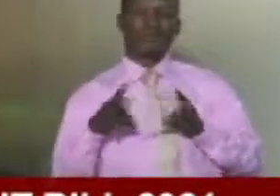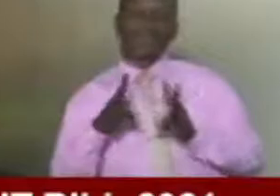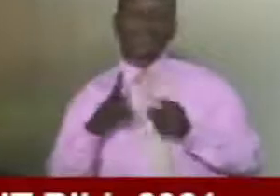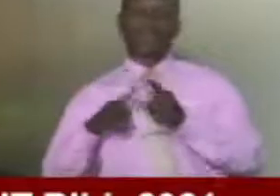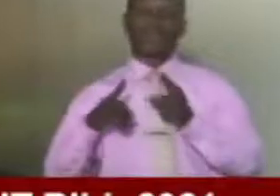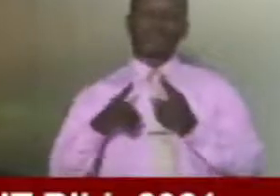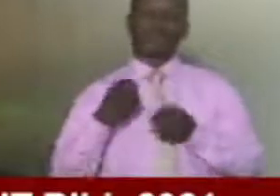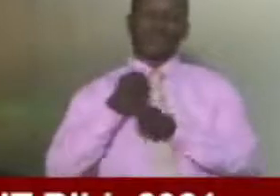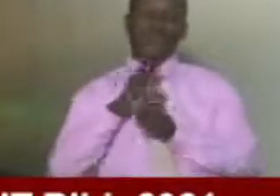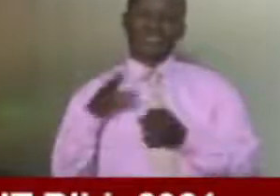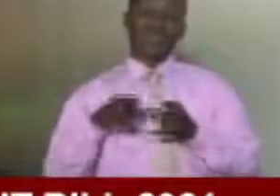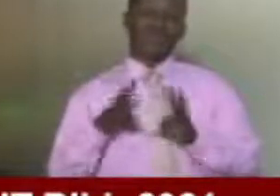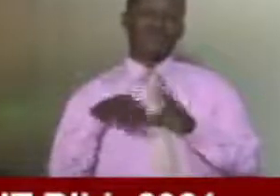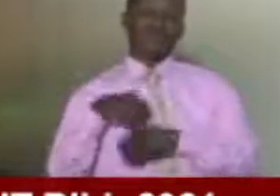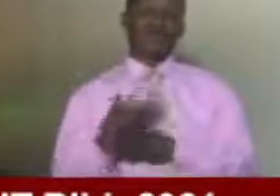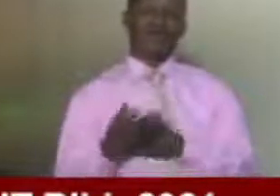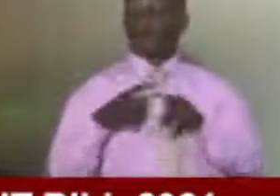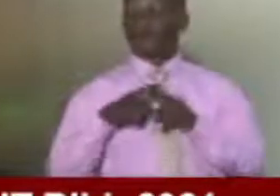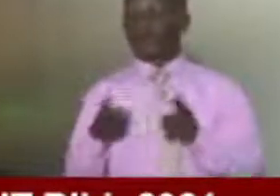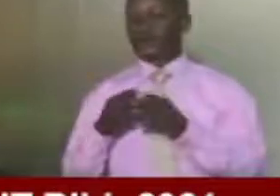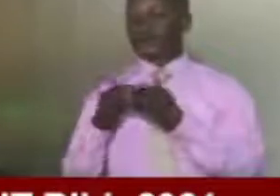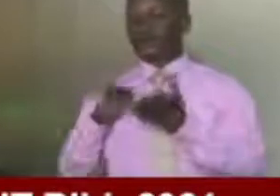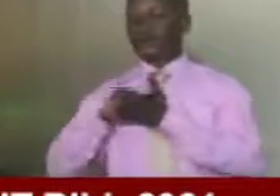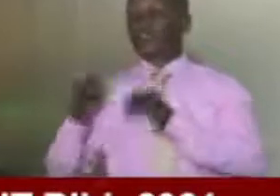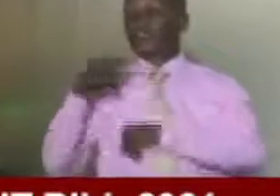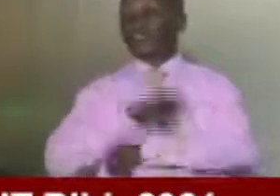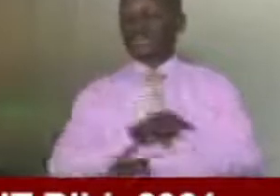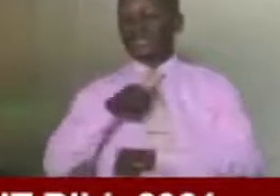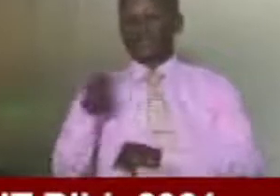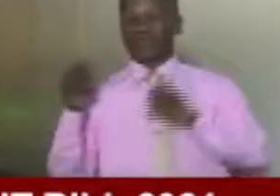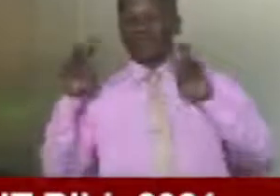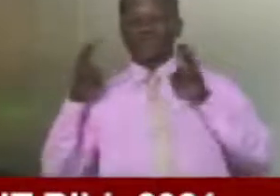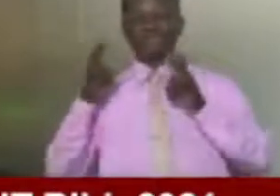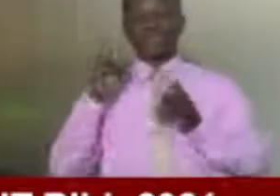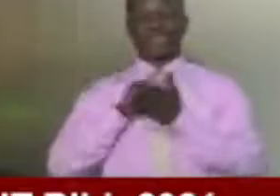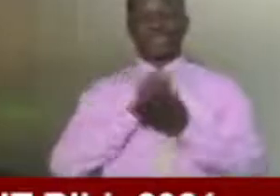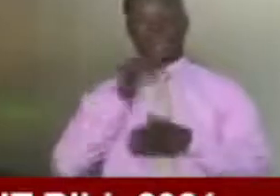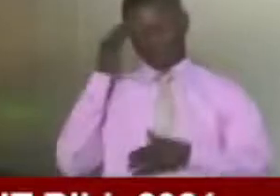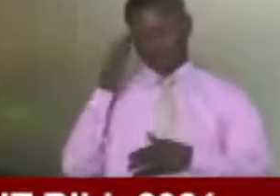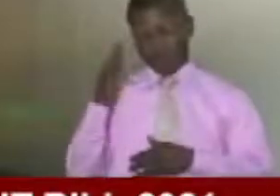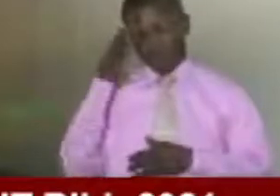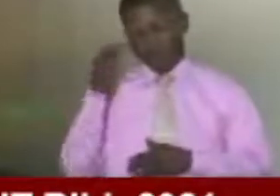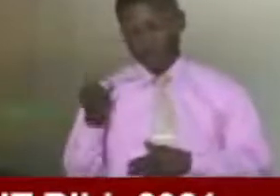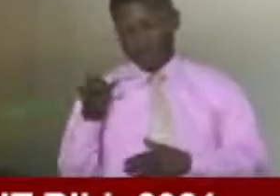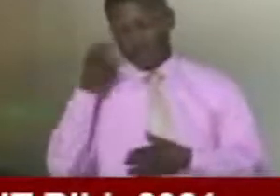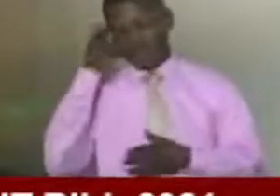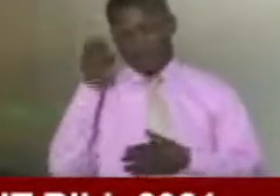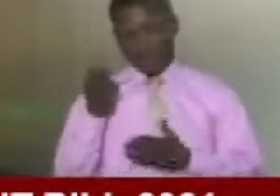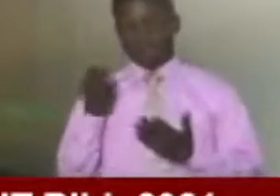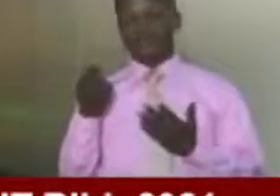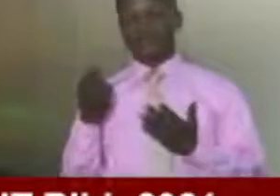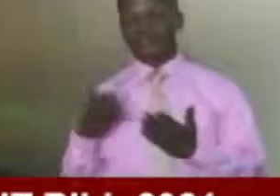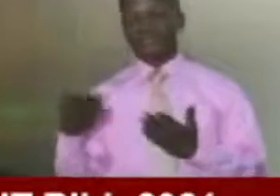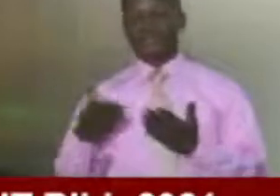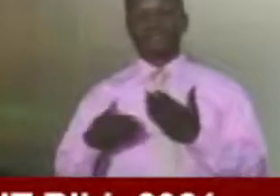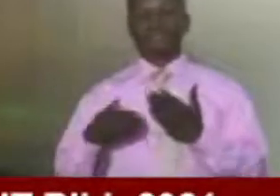any names here or any party here. But the point, and again, another issue that I don't know why it's not, you know, being discussed in this bill, in the law,